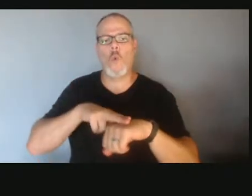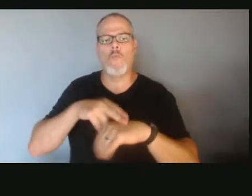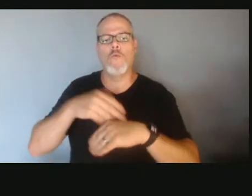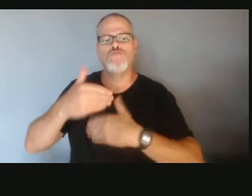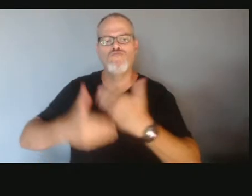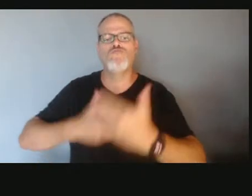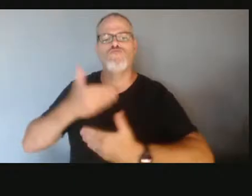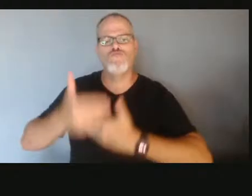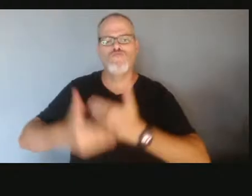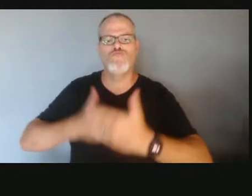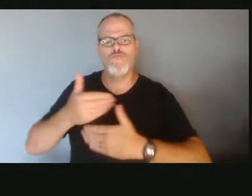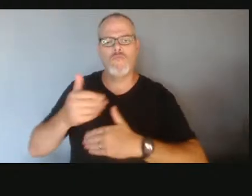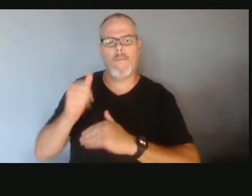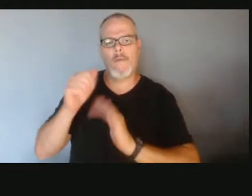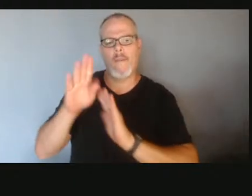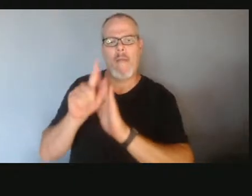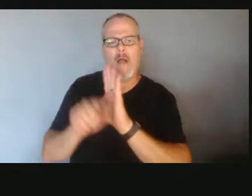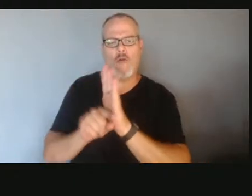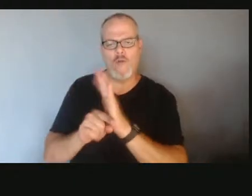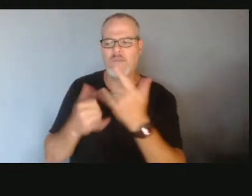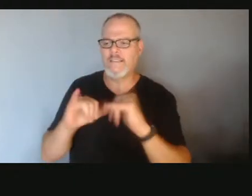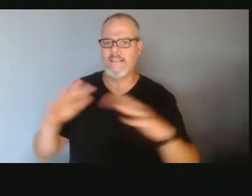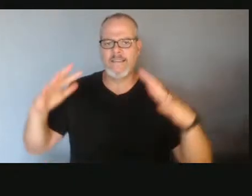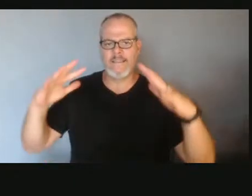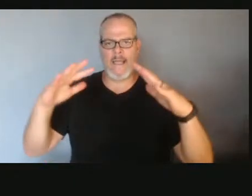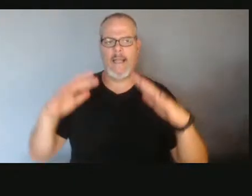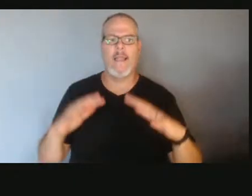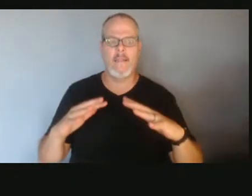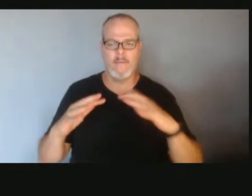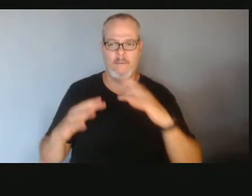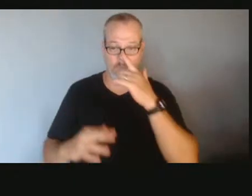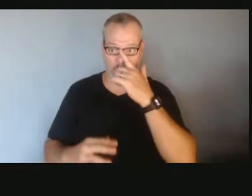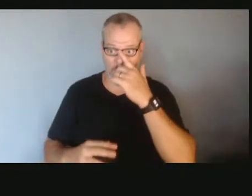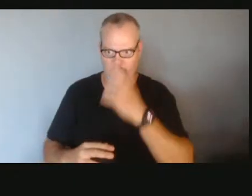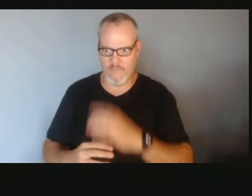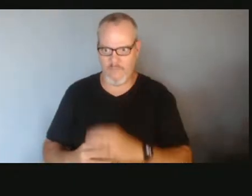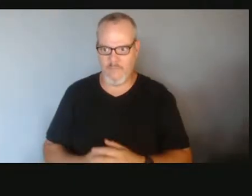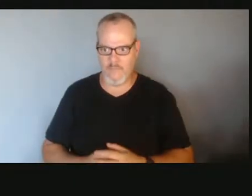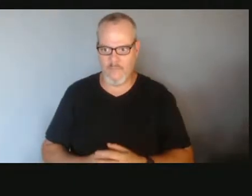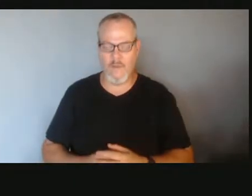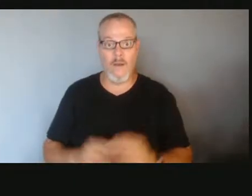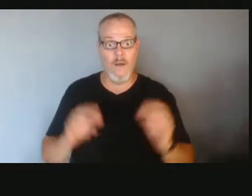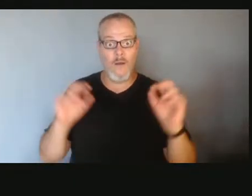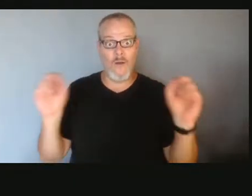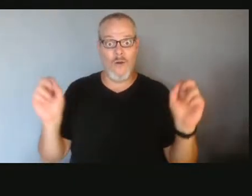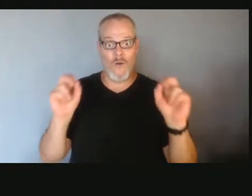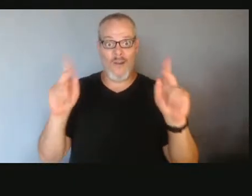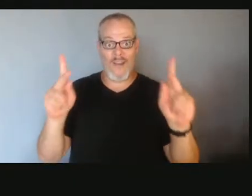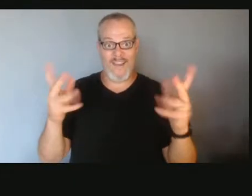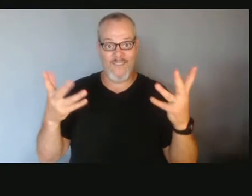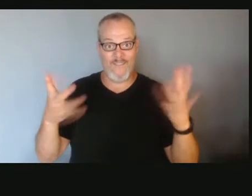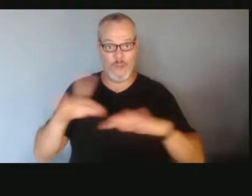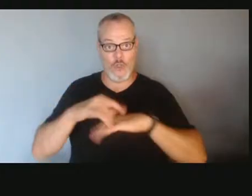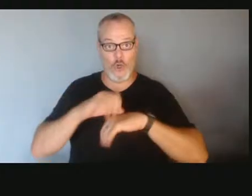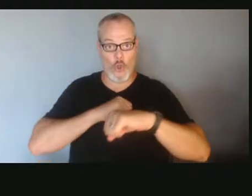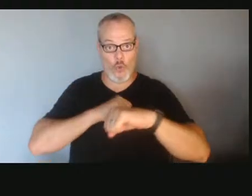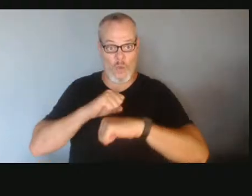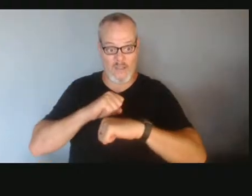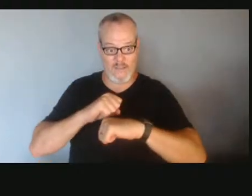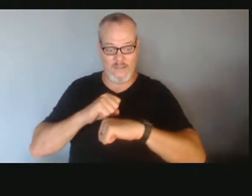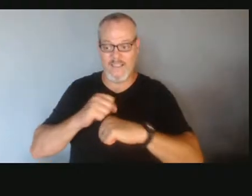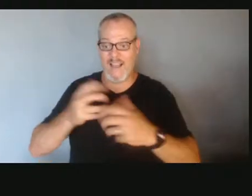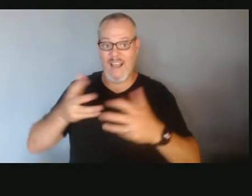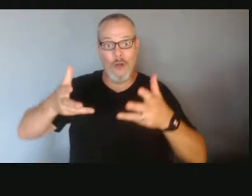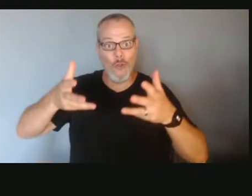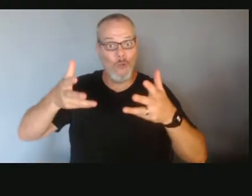We know the ground moves there and it's still settling and adjusting there. So, all right, so that's our earthquakes. I will leave the rest of